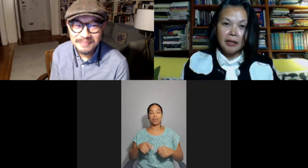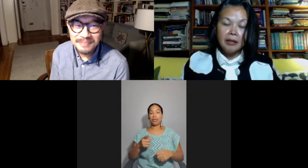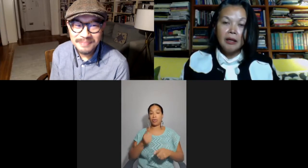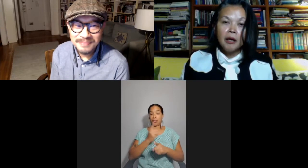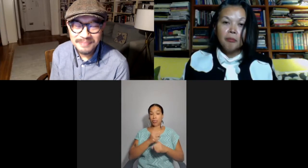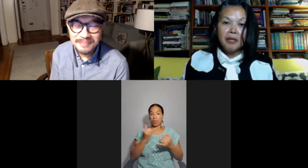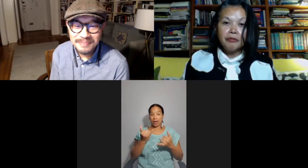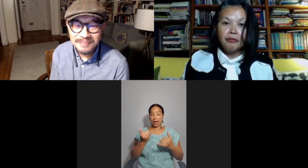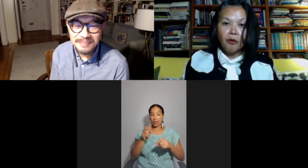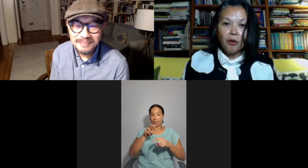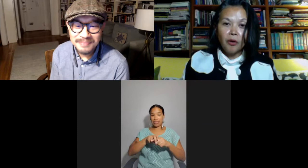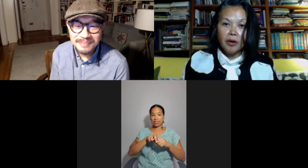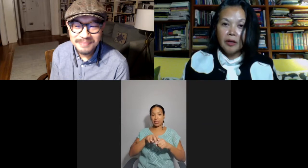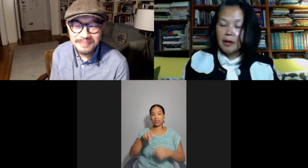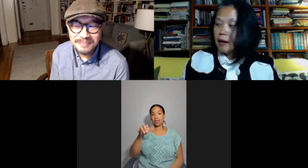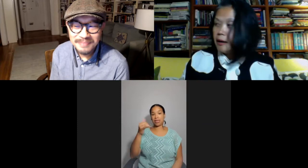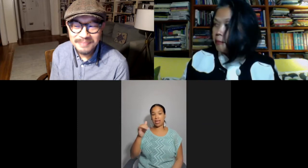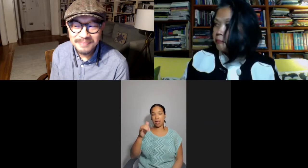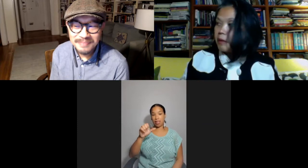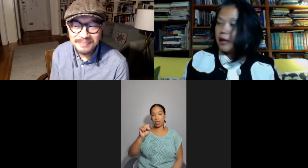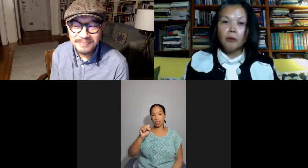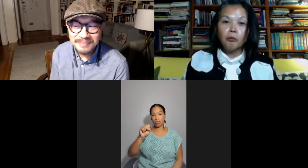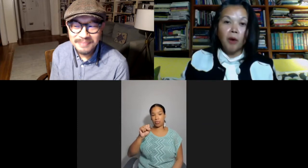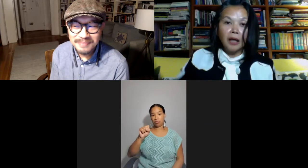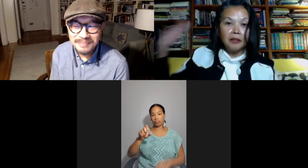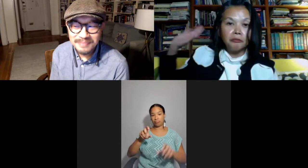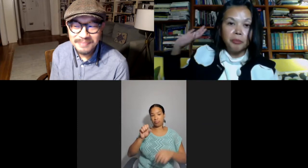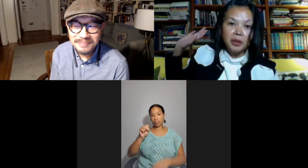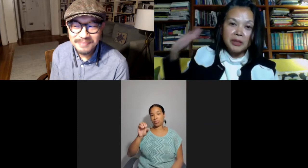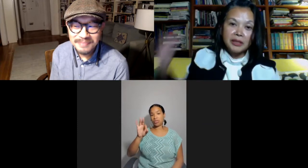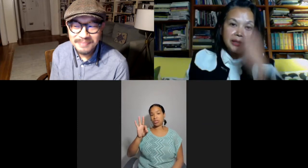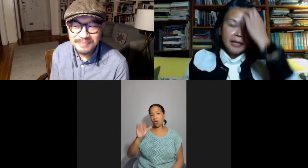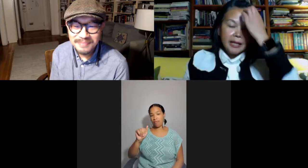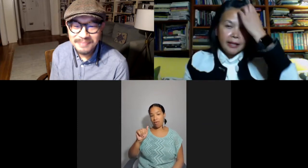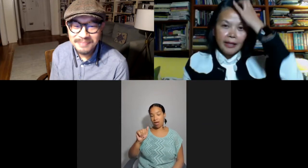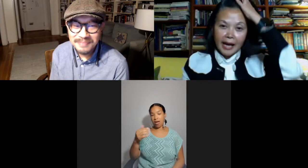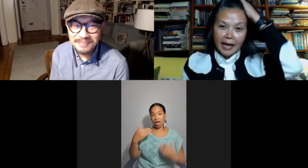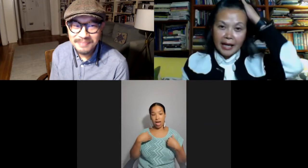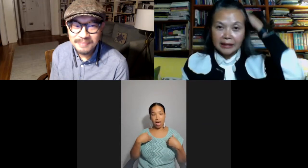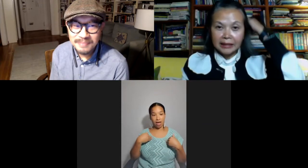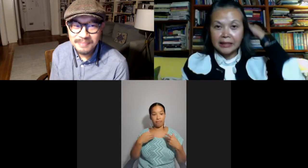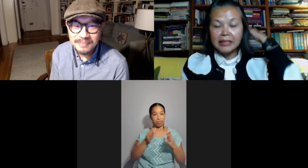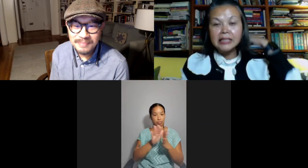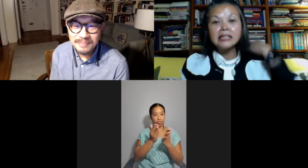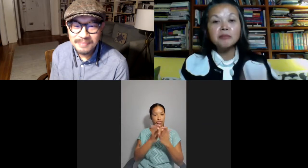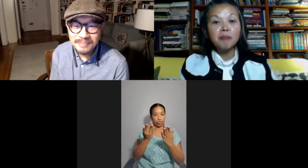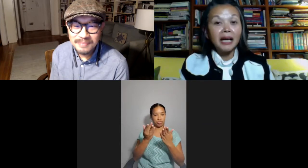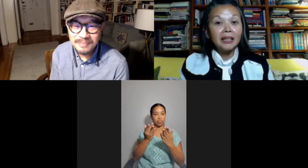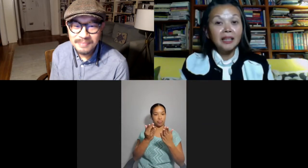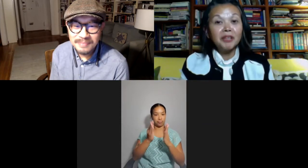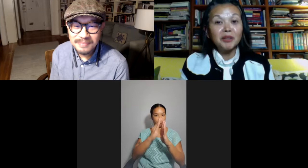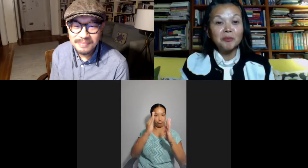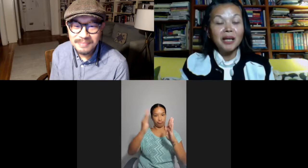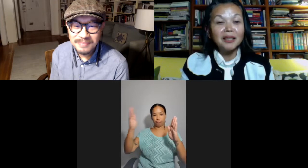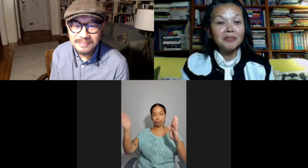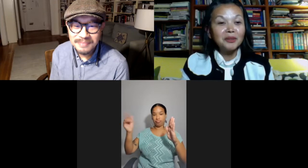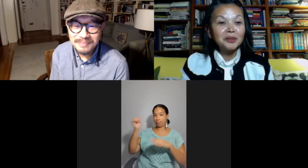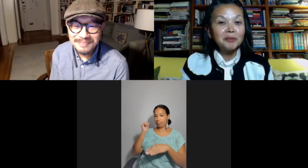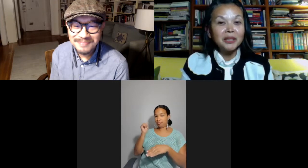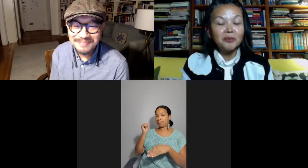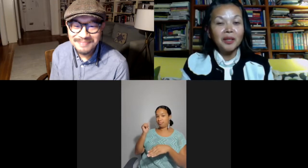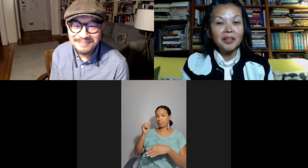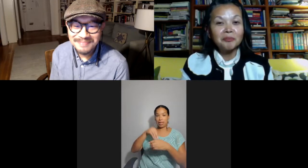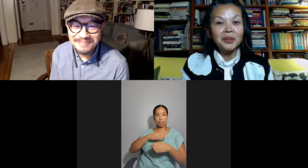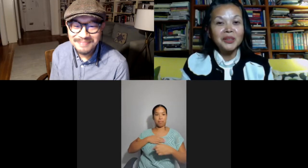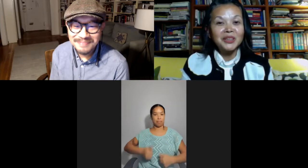sofa, before a wall of books that is my living room. My living room